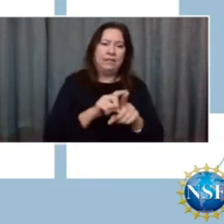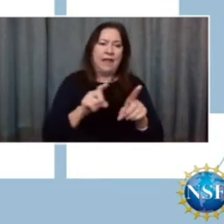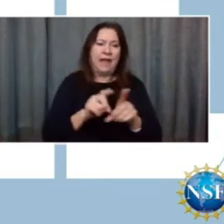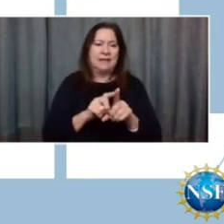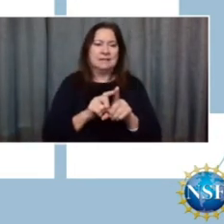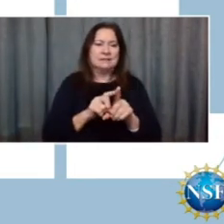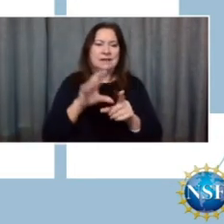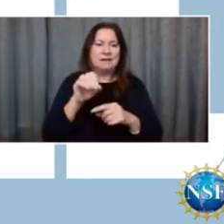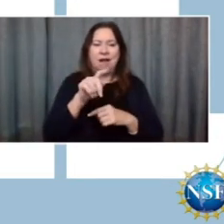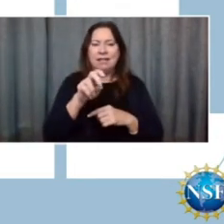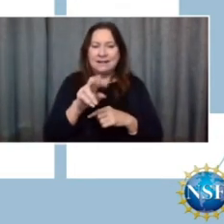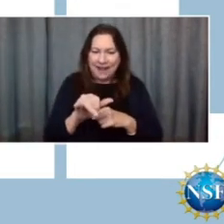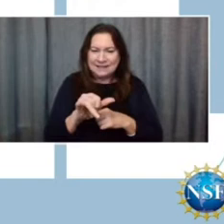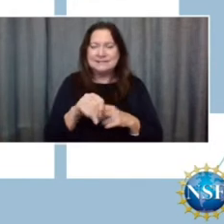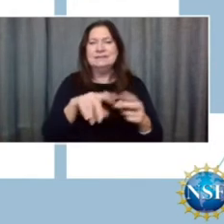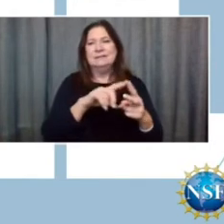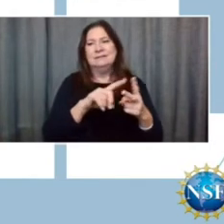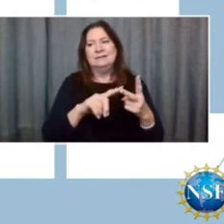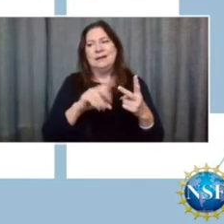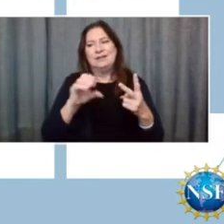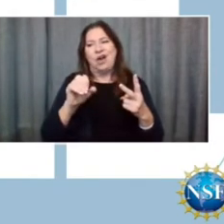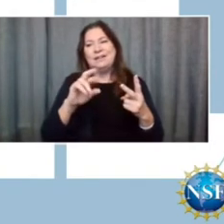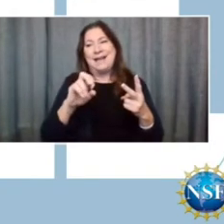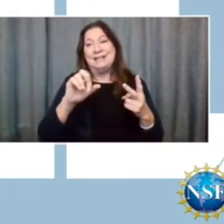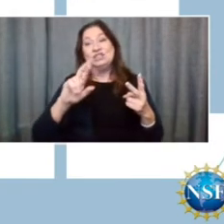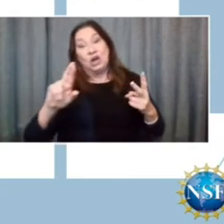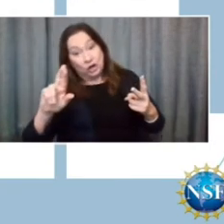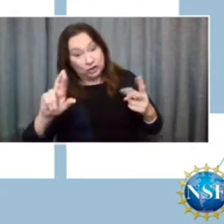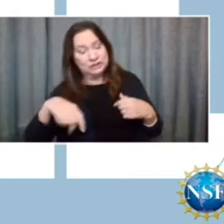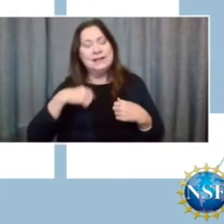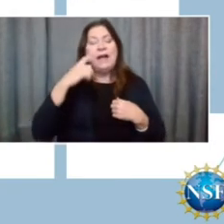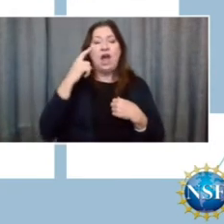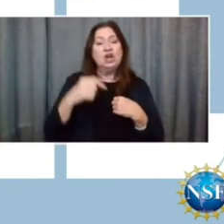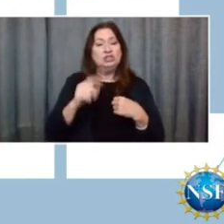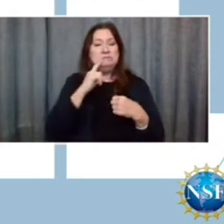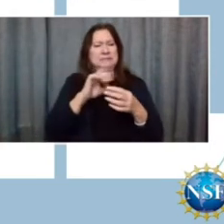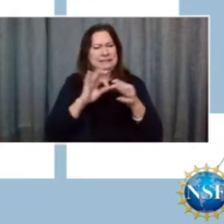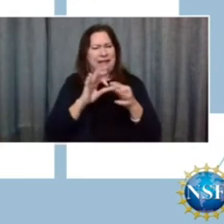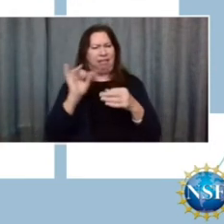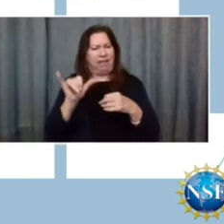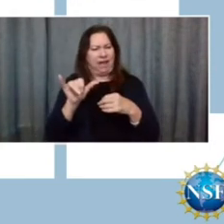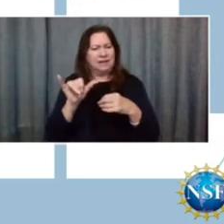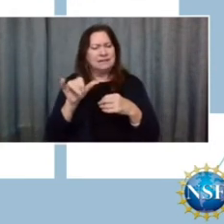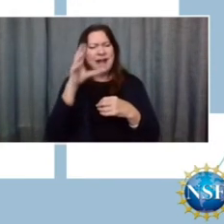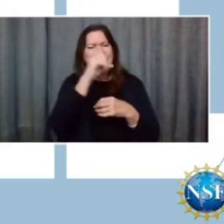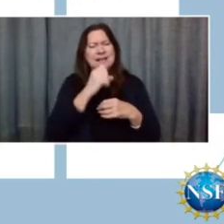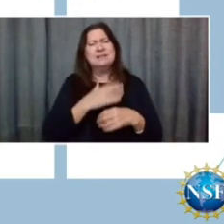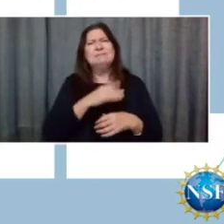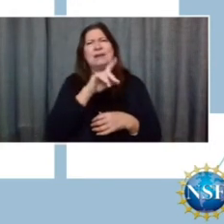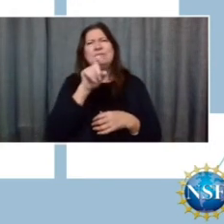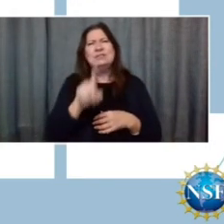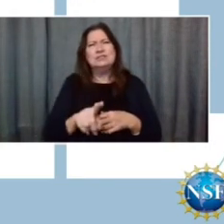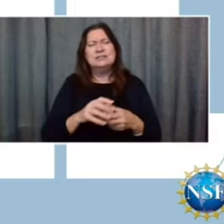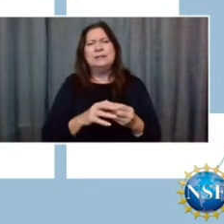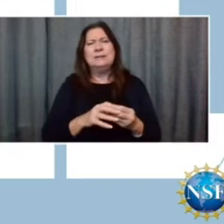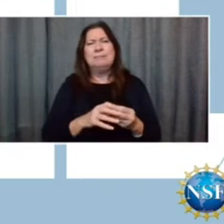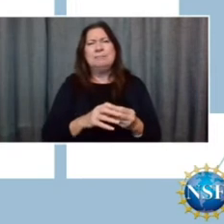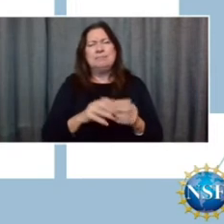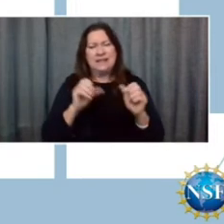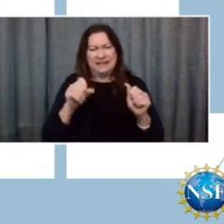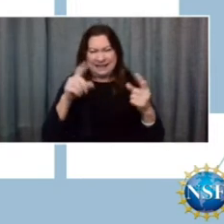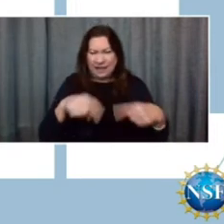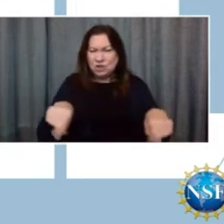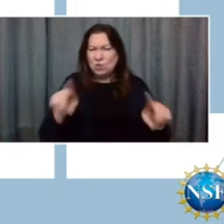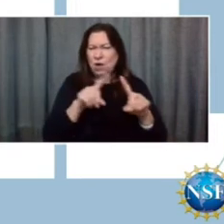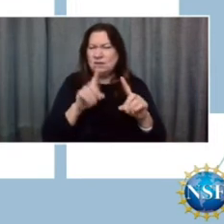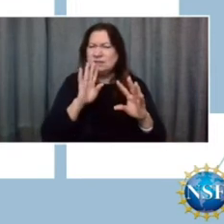and colonizer, as another way of saying that. And I heard you articulate that. So I guess the question is, can you all kind of